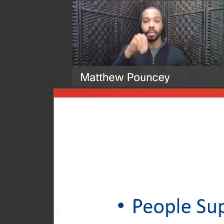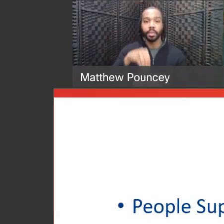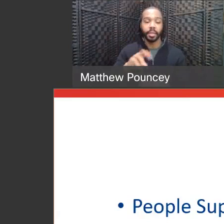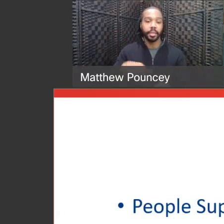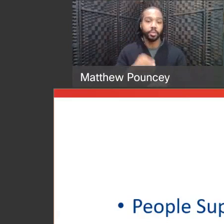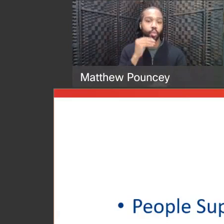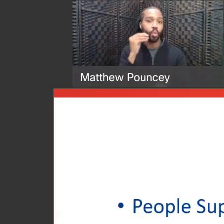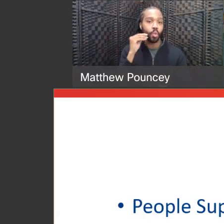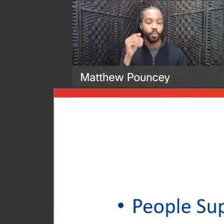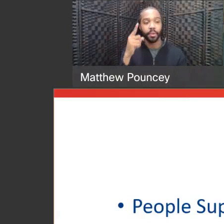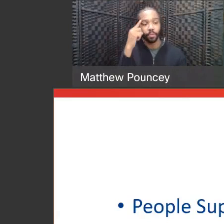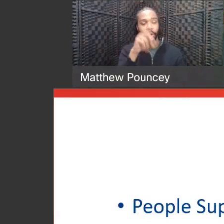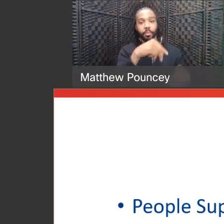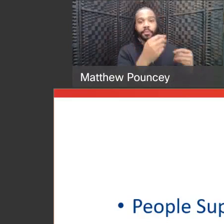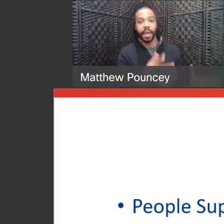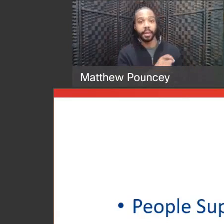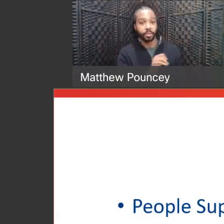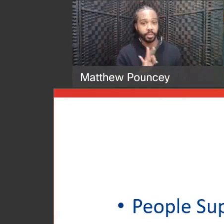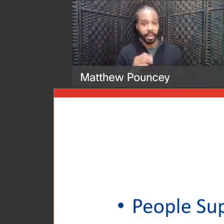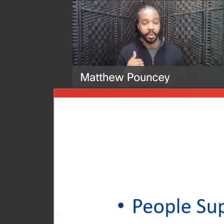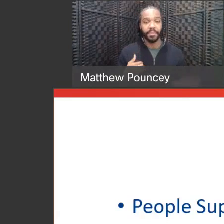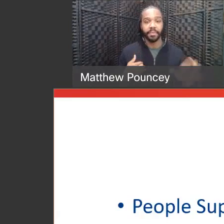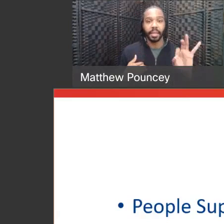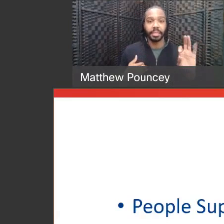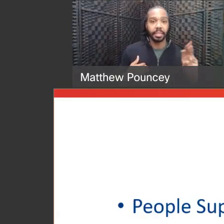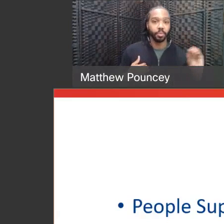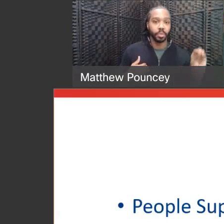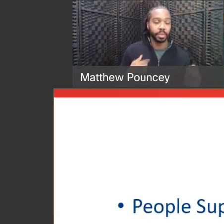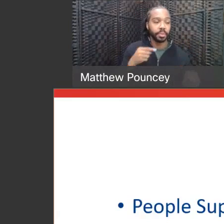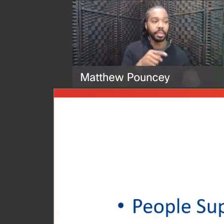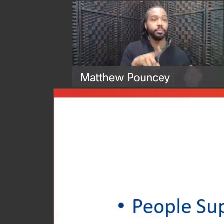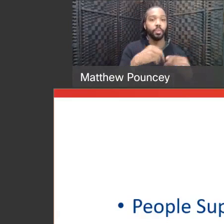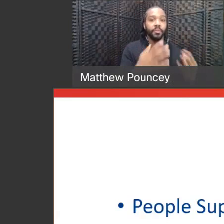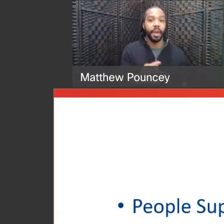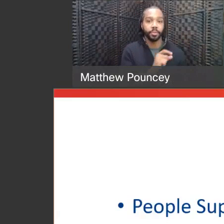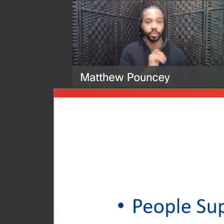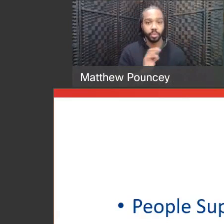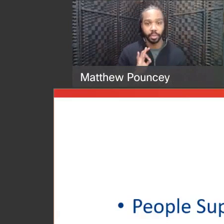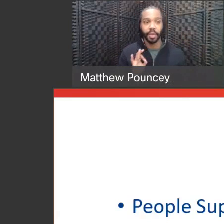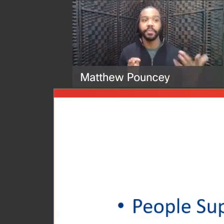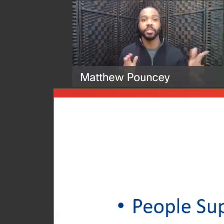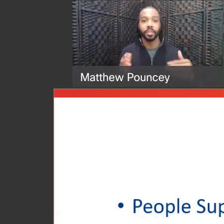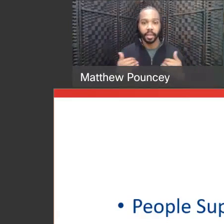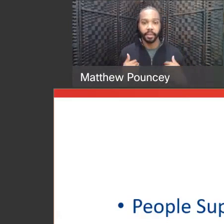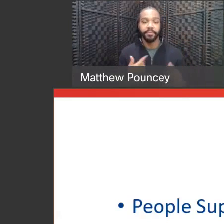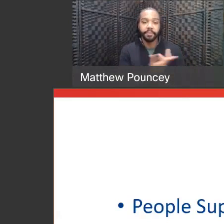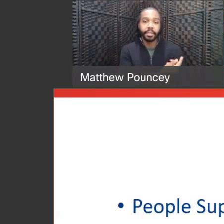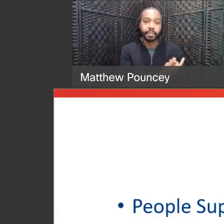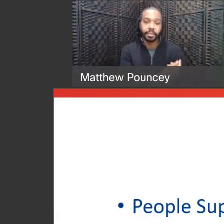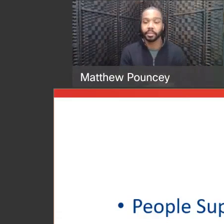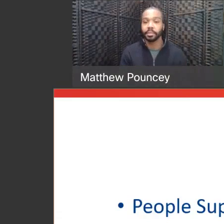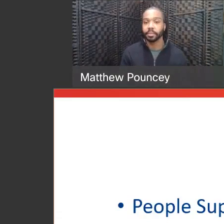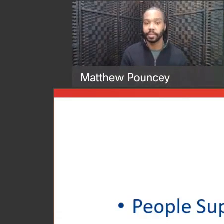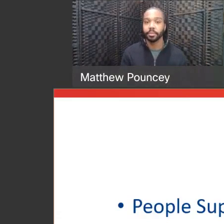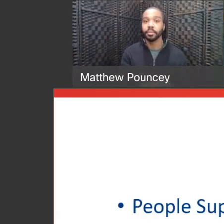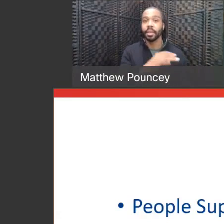Amongst provider staff, we are at 96% of provider staff who are vaccinated. And